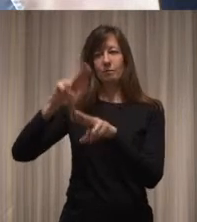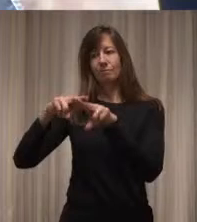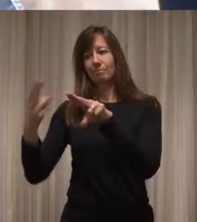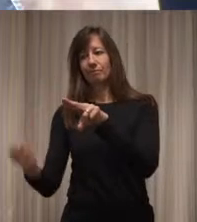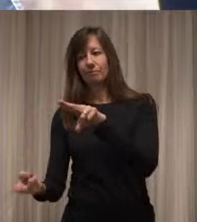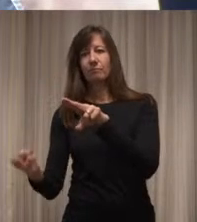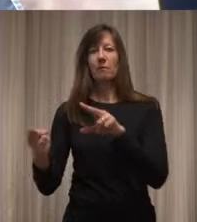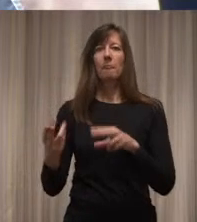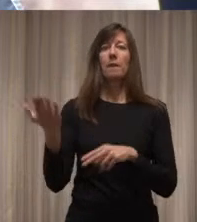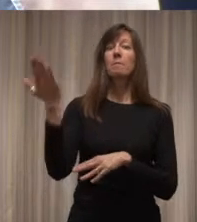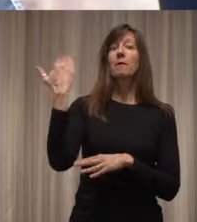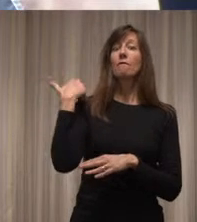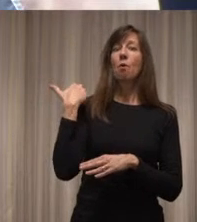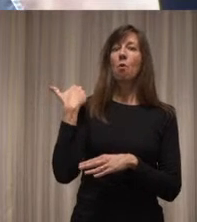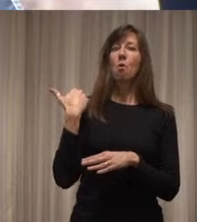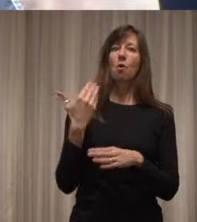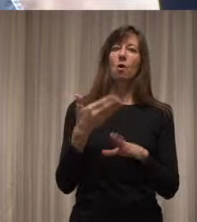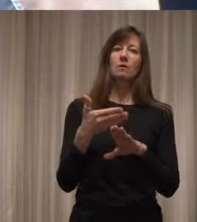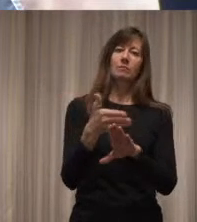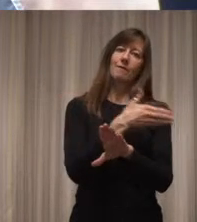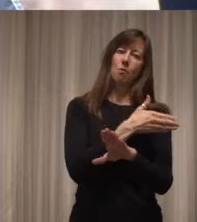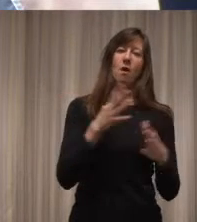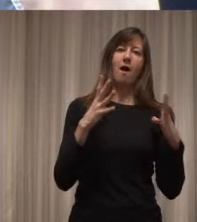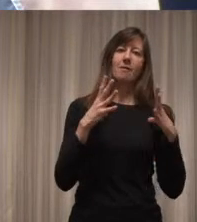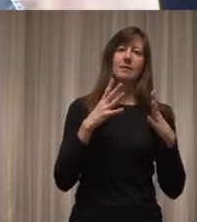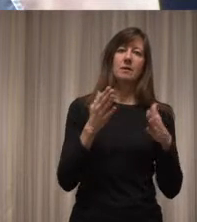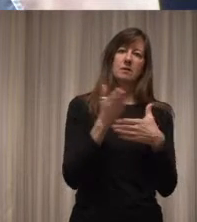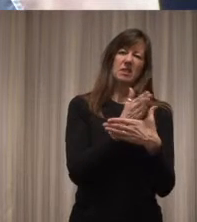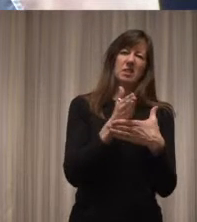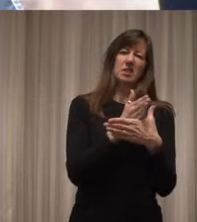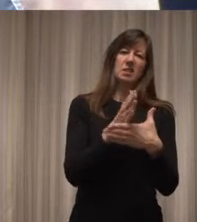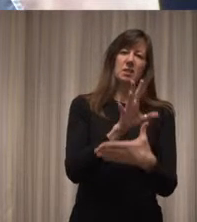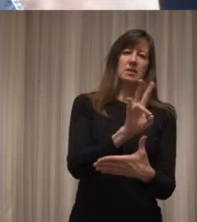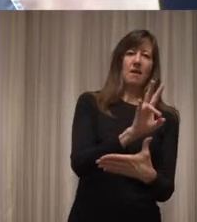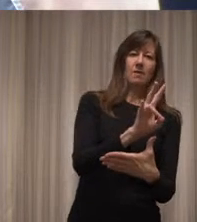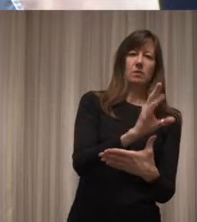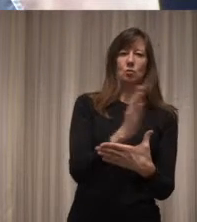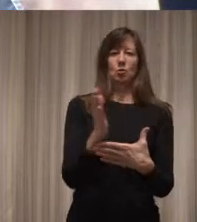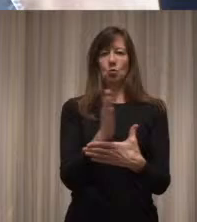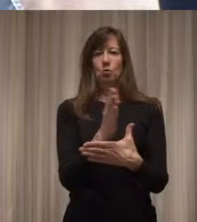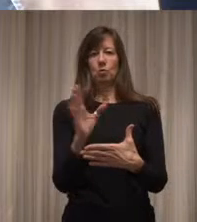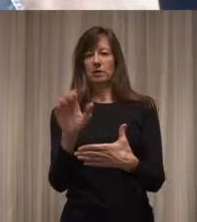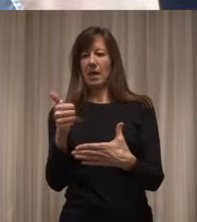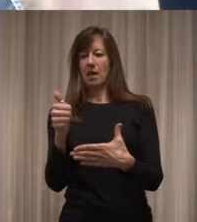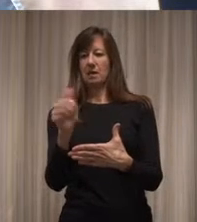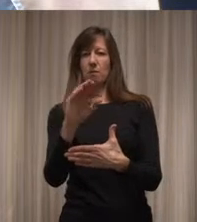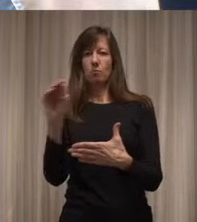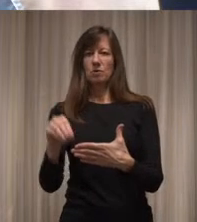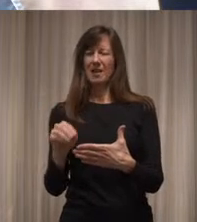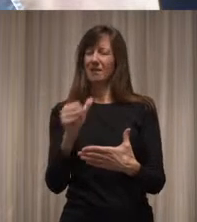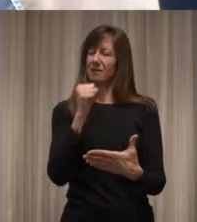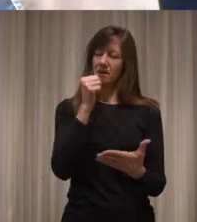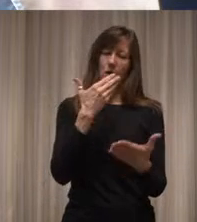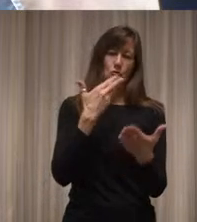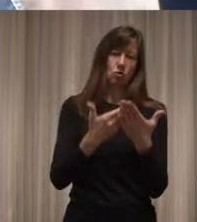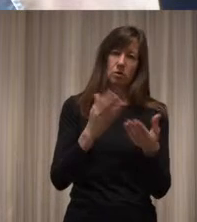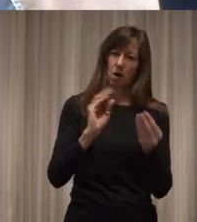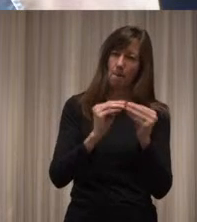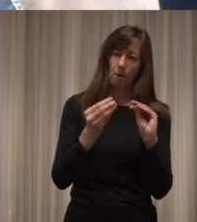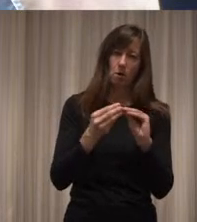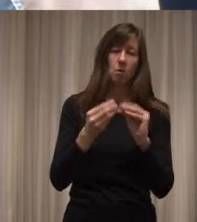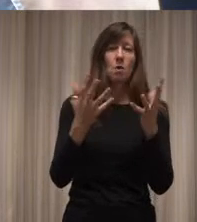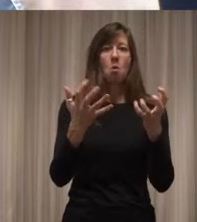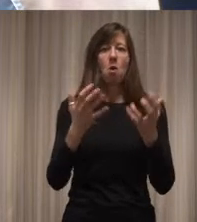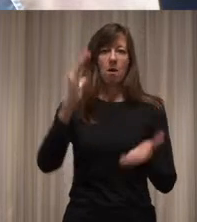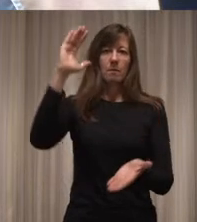is not a good number. That is not a sustainable number. We have to get that back down to obviously 0 as the ideal, but even to be